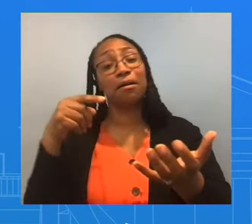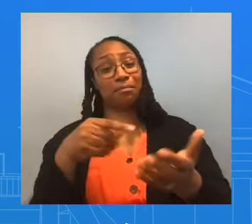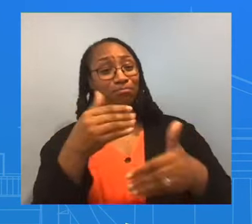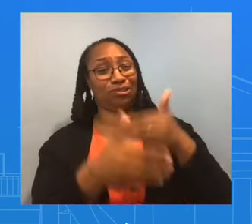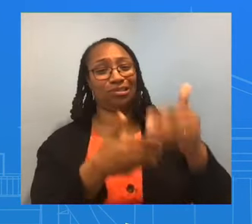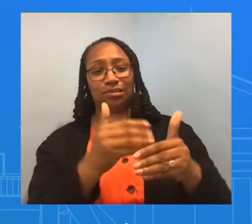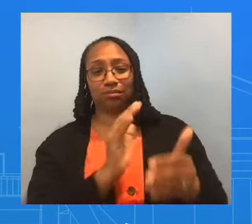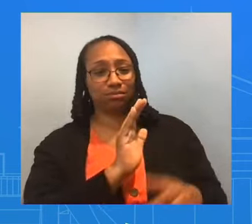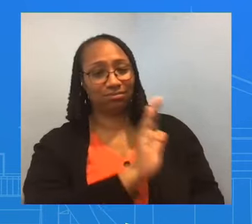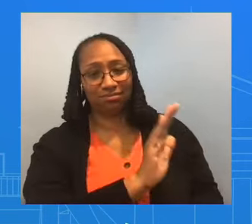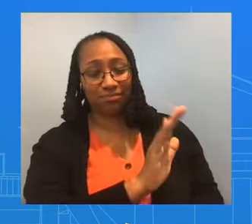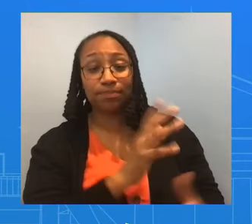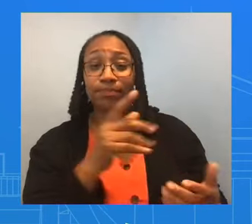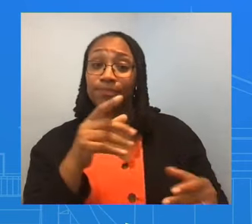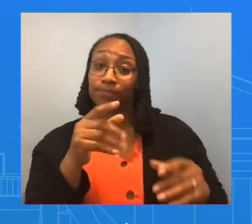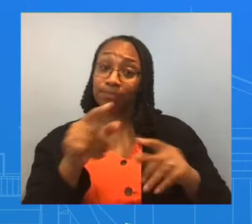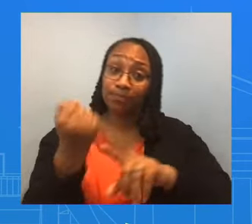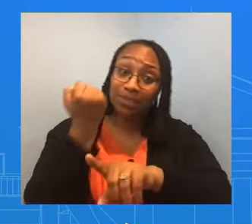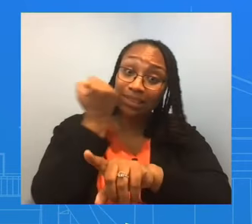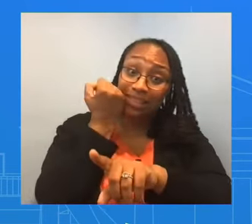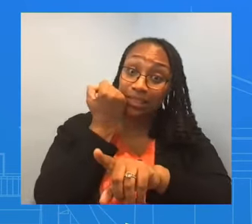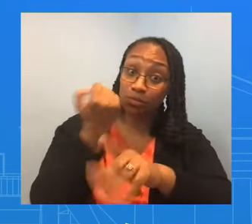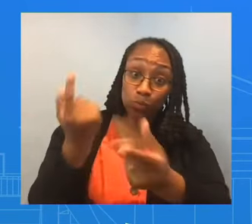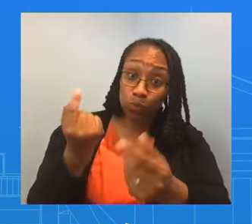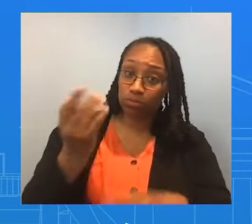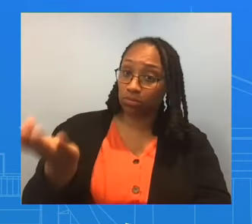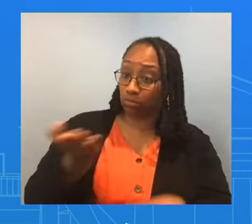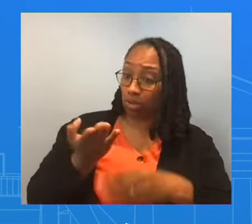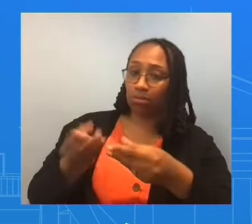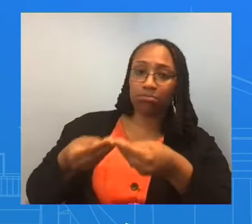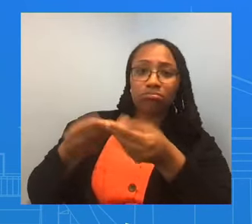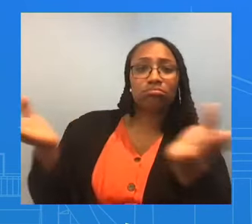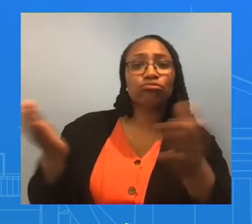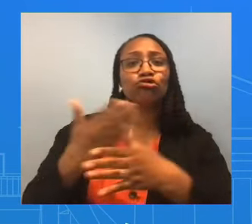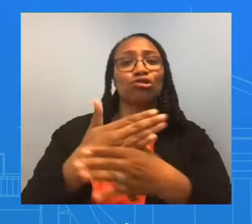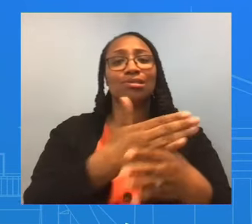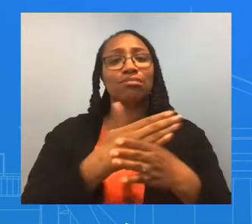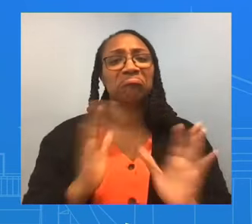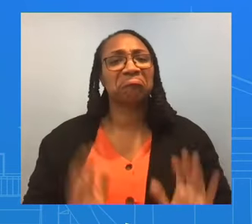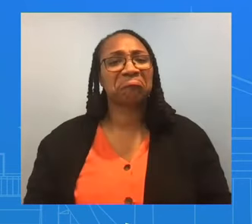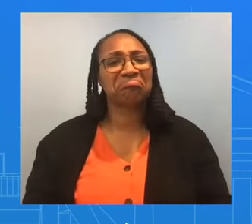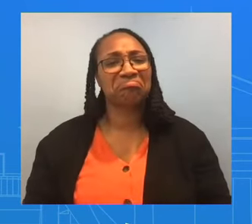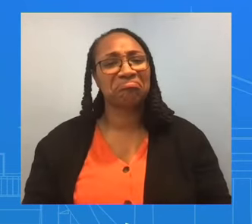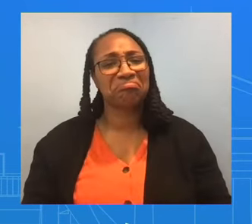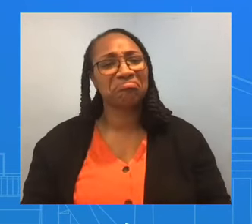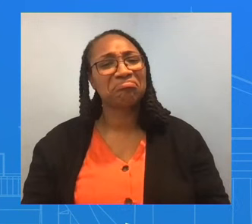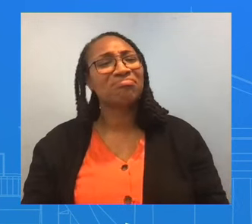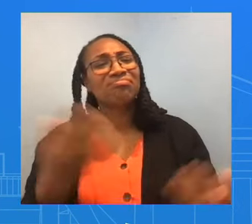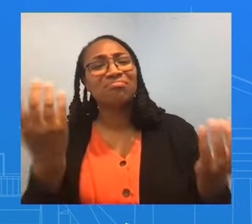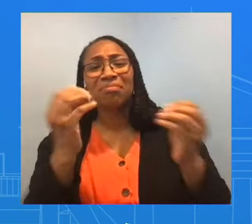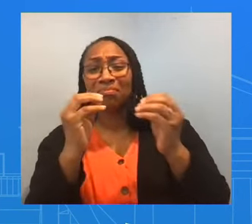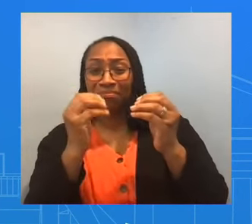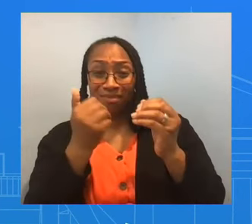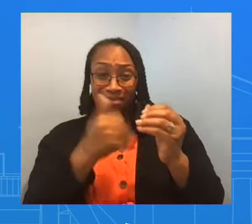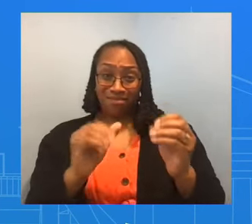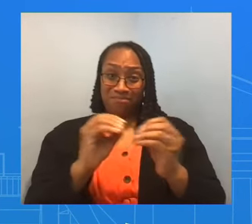that with all of you. Is there any more information you can give on why he needed the root canal? Like, is he not good at brushing his